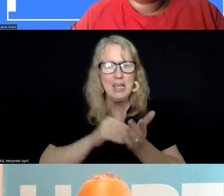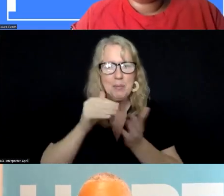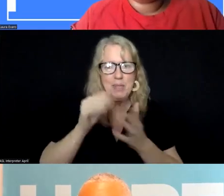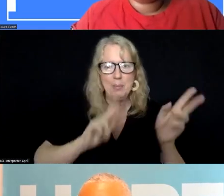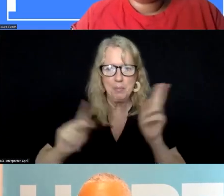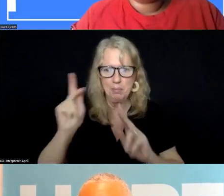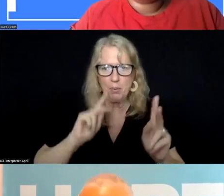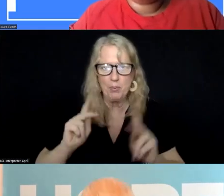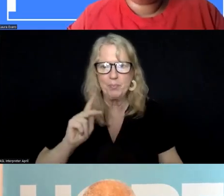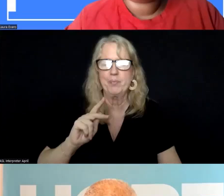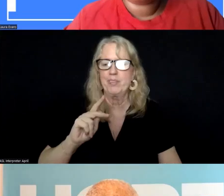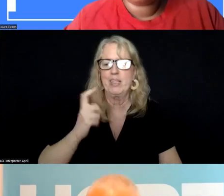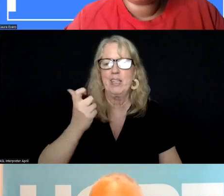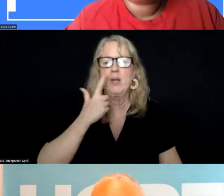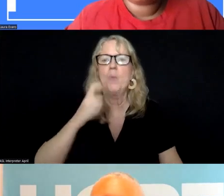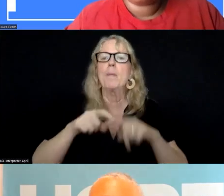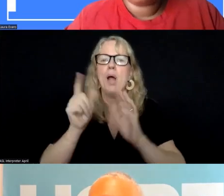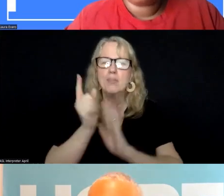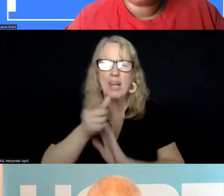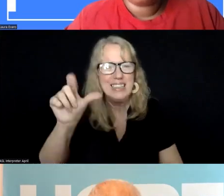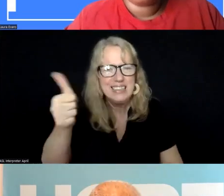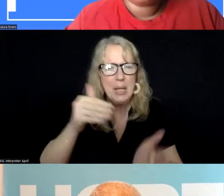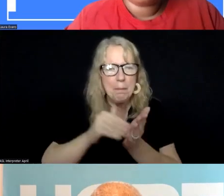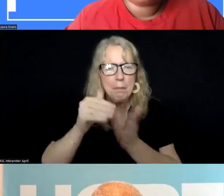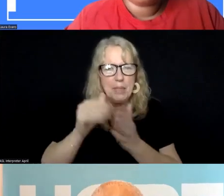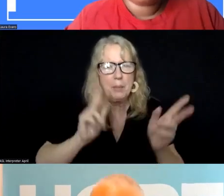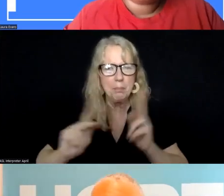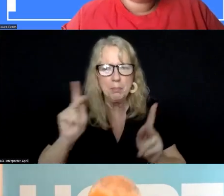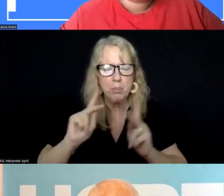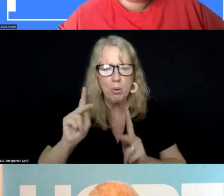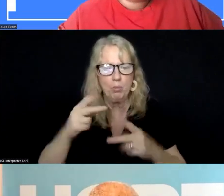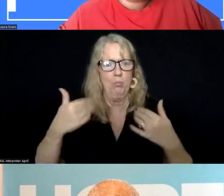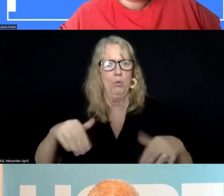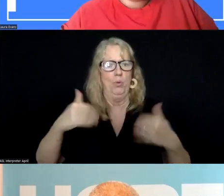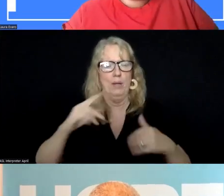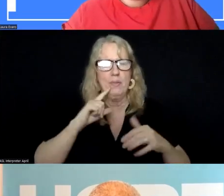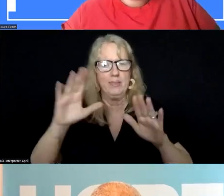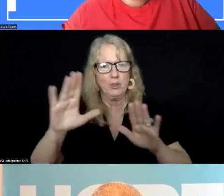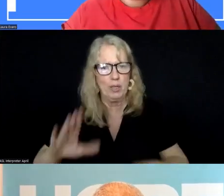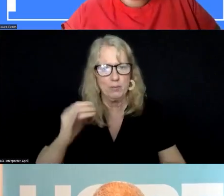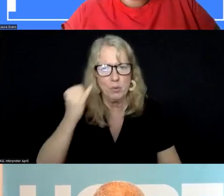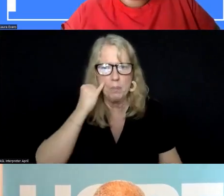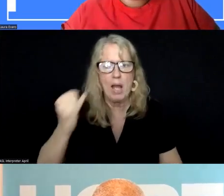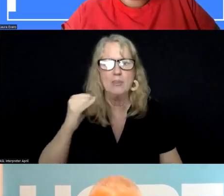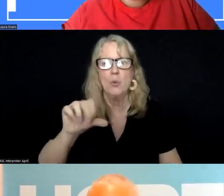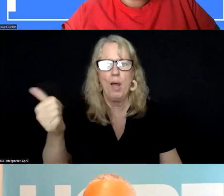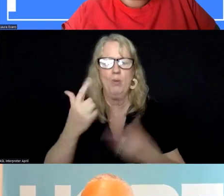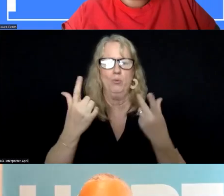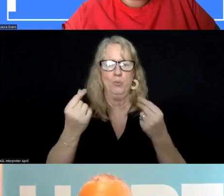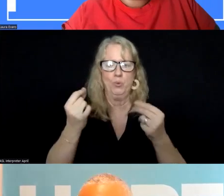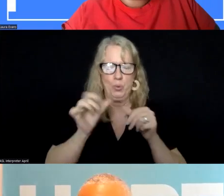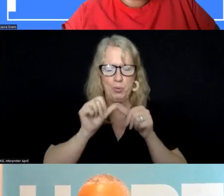help. I want to pause for a second. 10 million people have gotten help. That's incredible. Imagine what else we can do when we